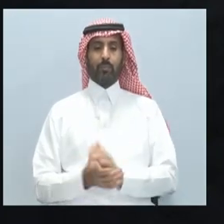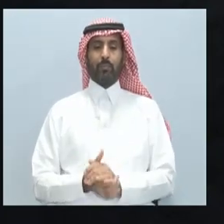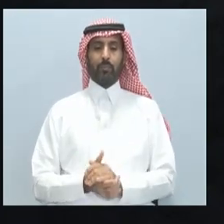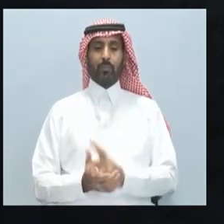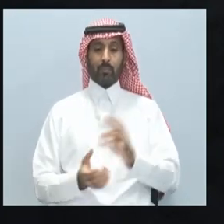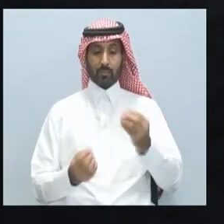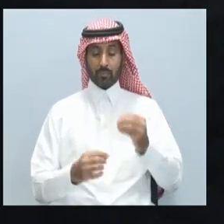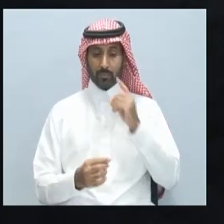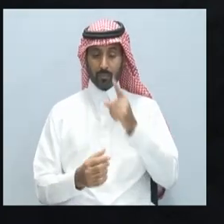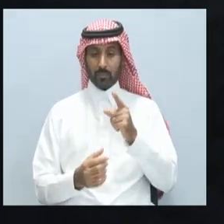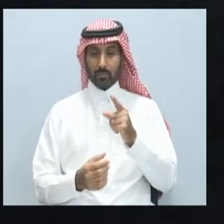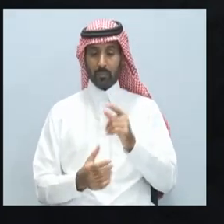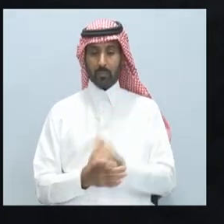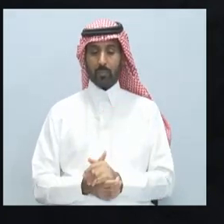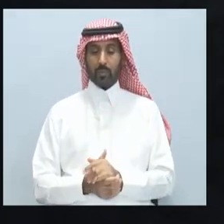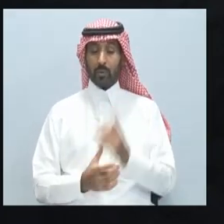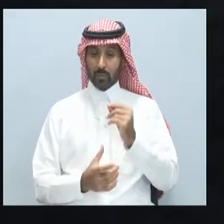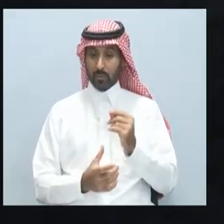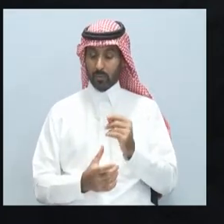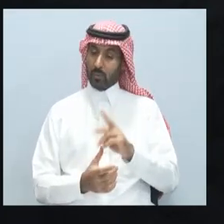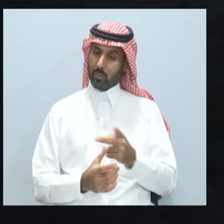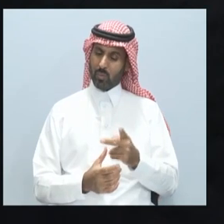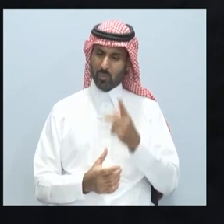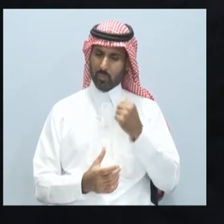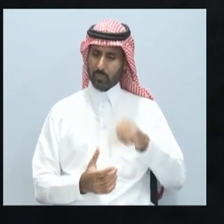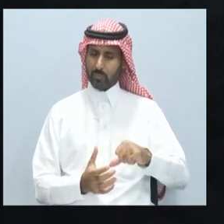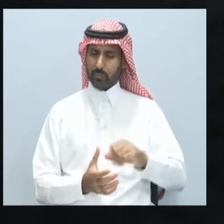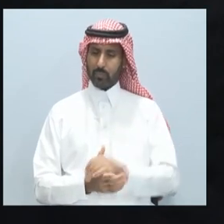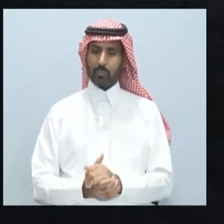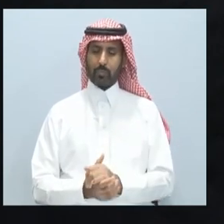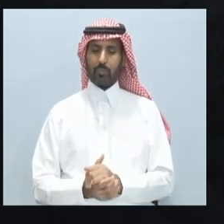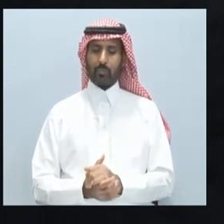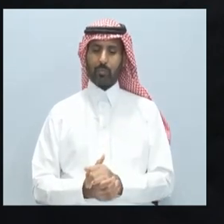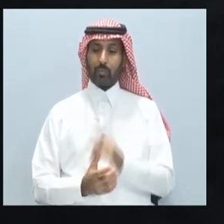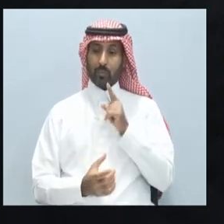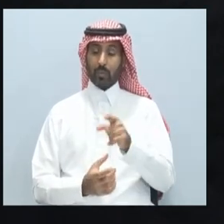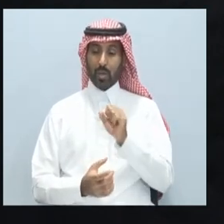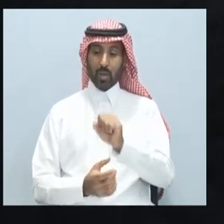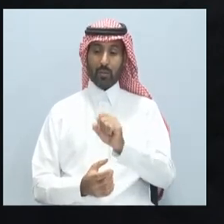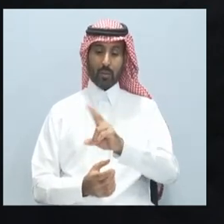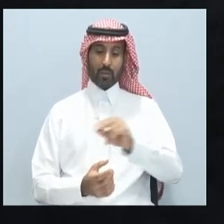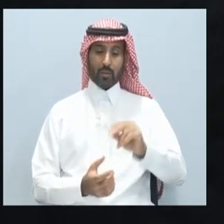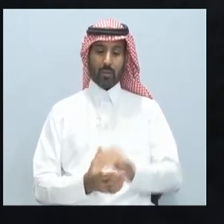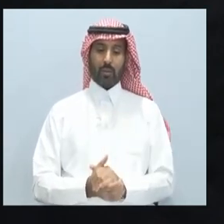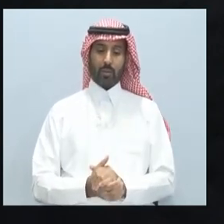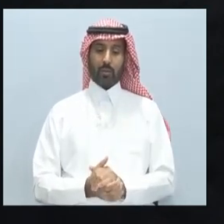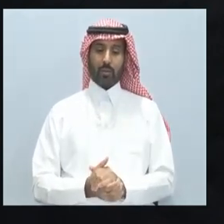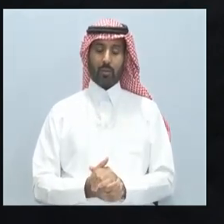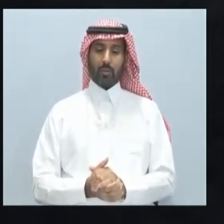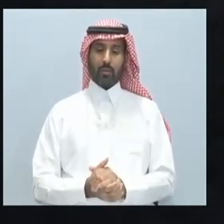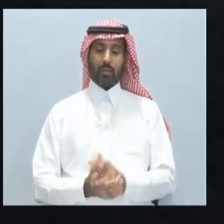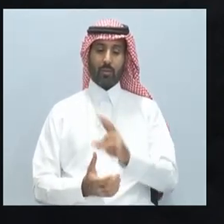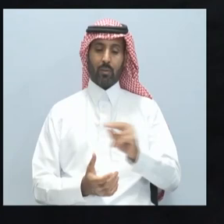something adaptable or they would be happy with each other if they both had the same characteristics? either like